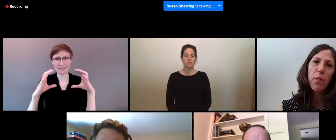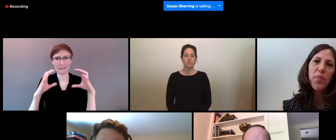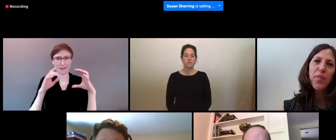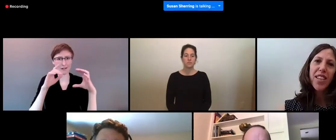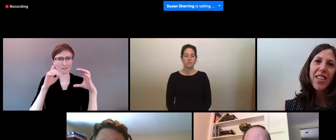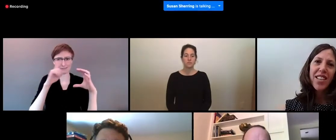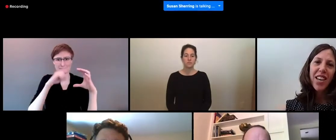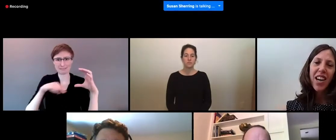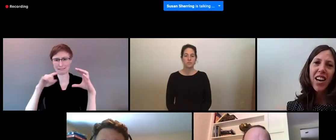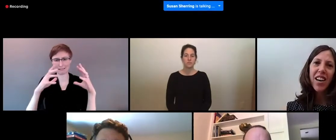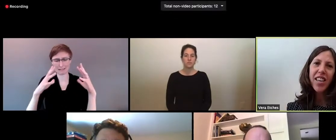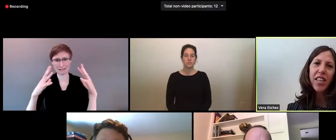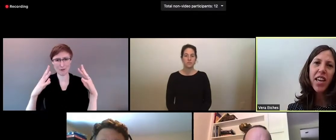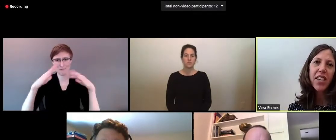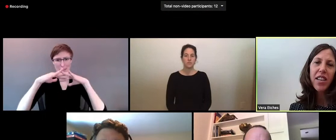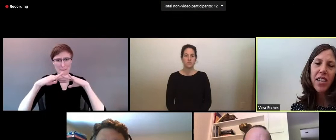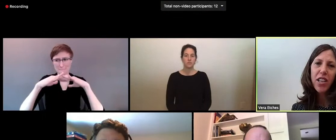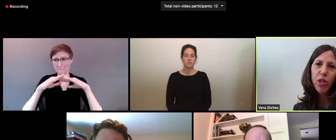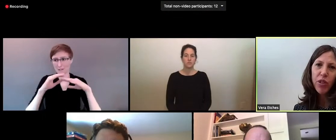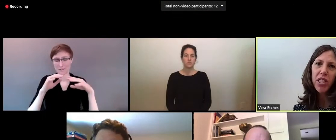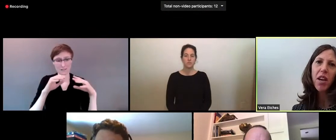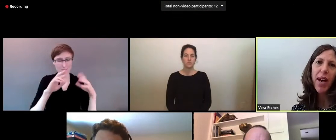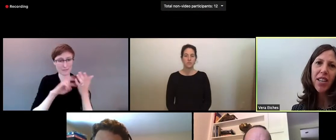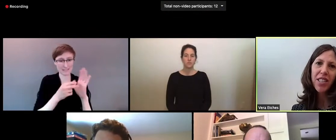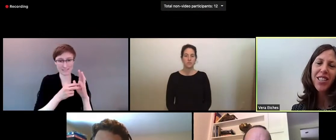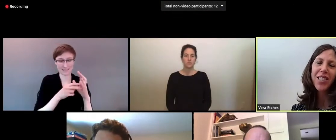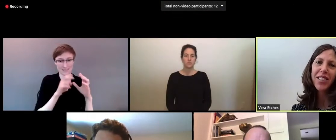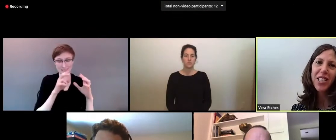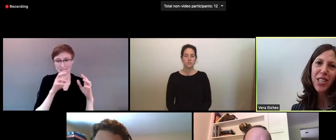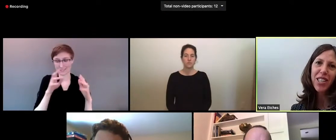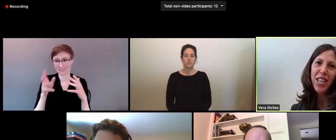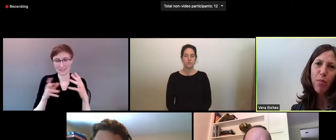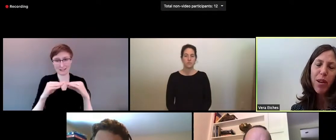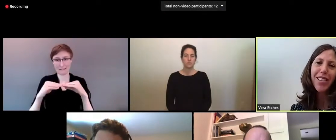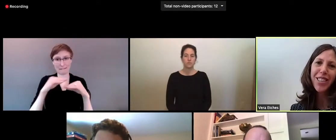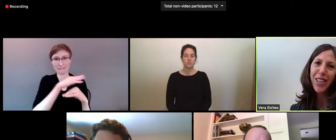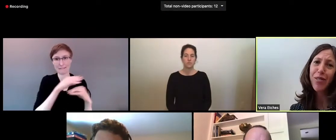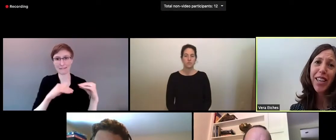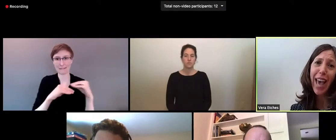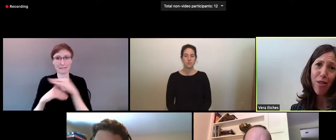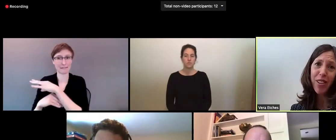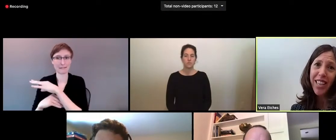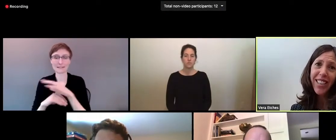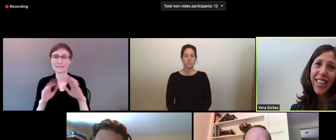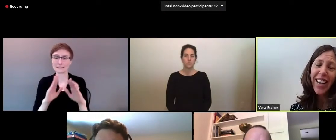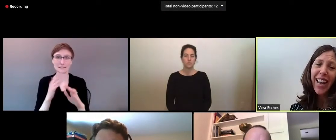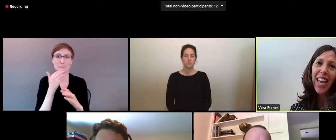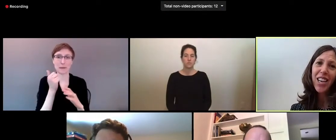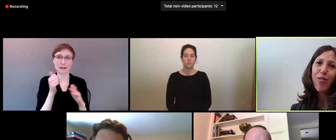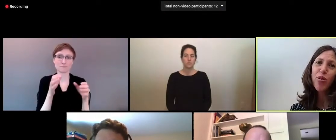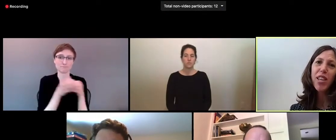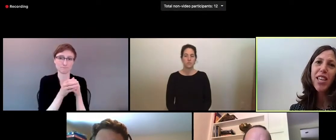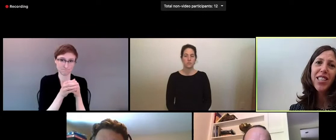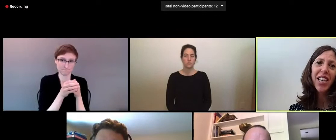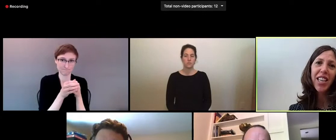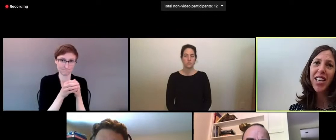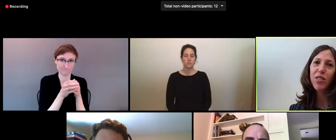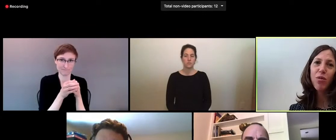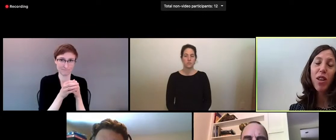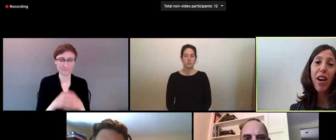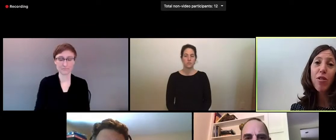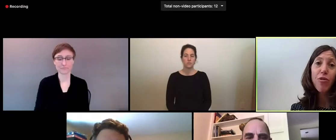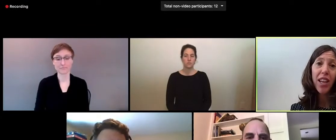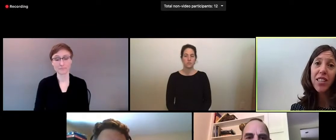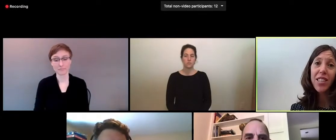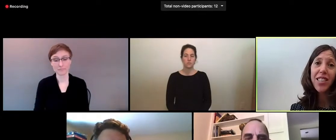is, I think, then useful to come back to this separate idea of the gathering. And if you need to